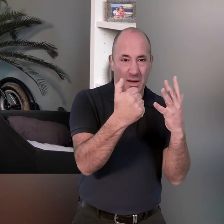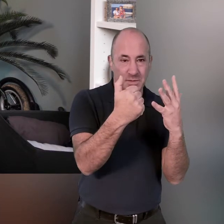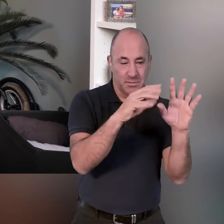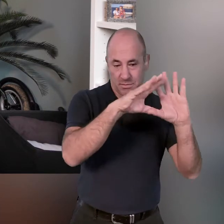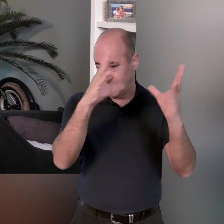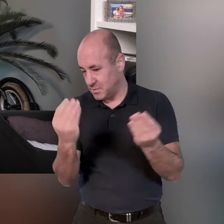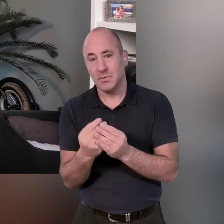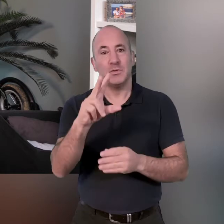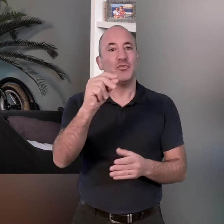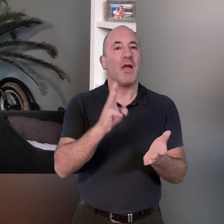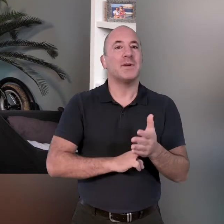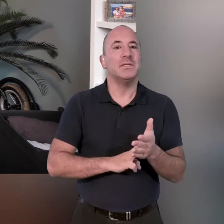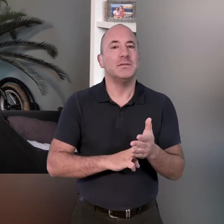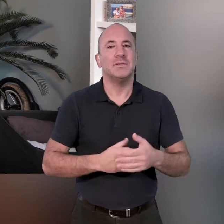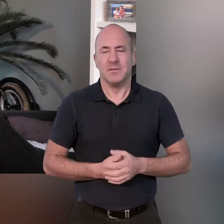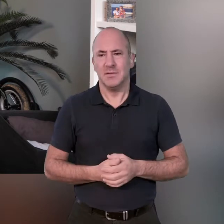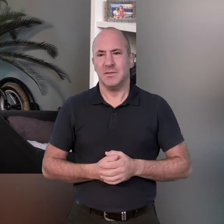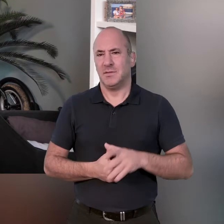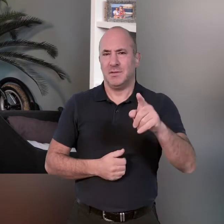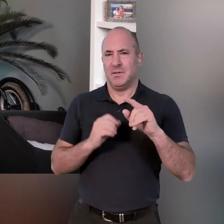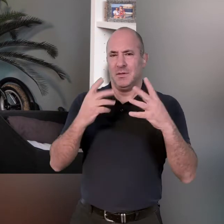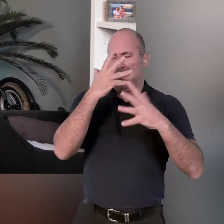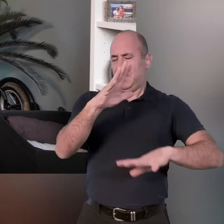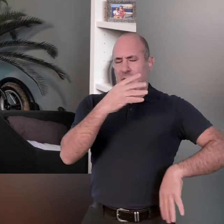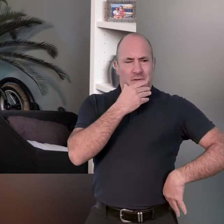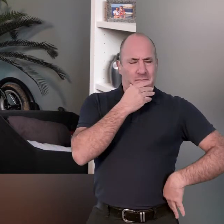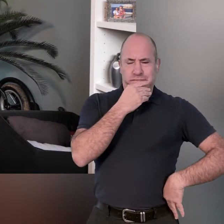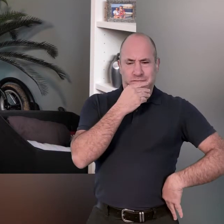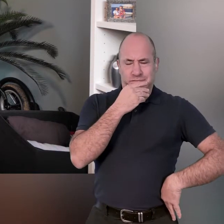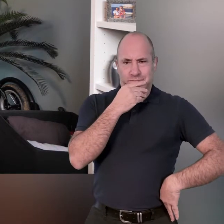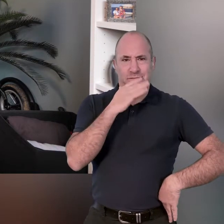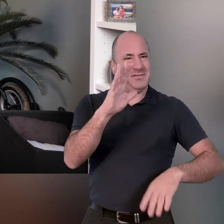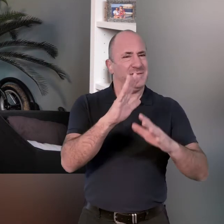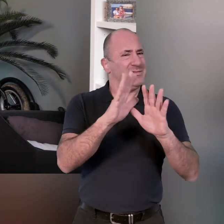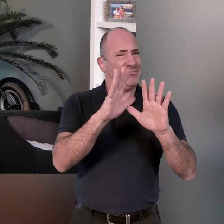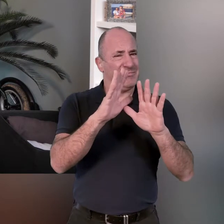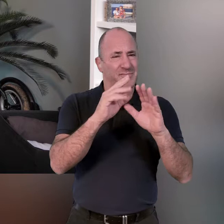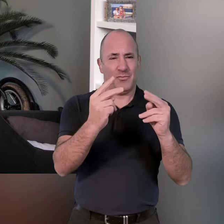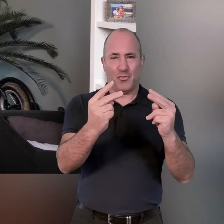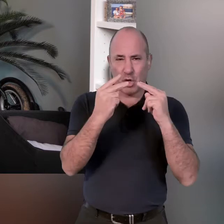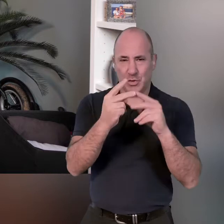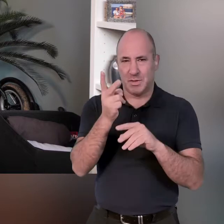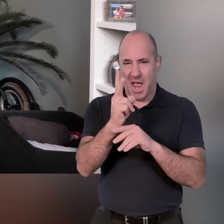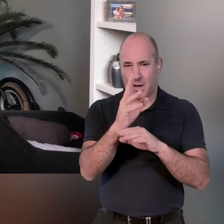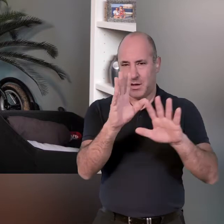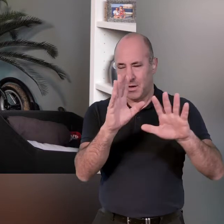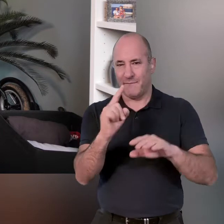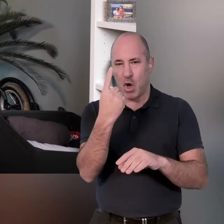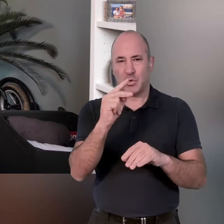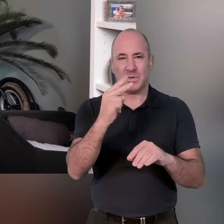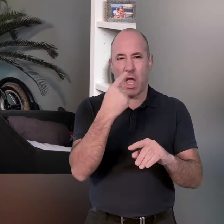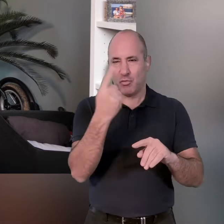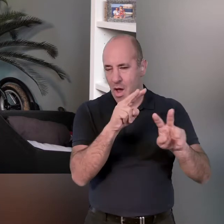to make 12 minutes. Okay, if you are confused at all, feel free to watch this for the first